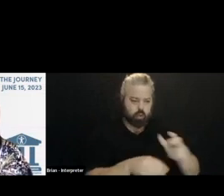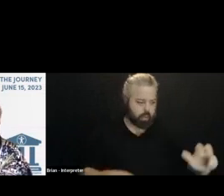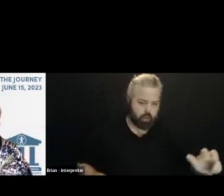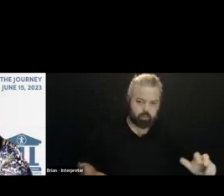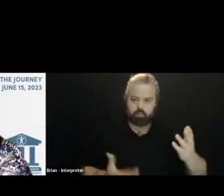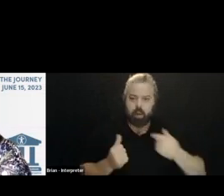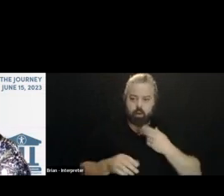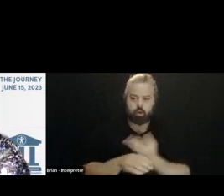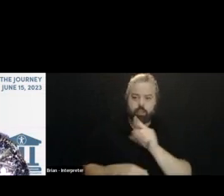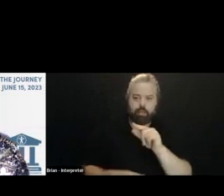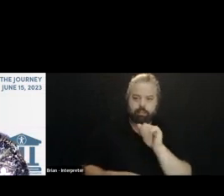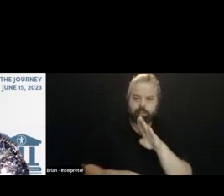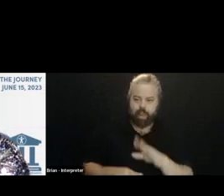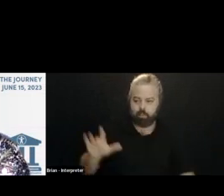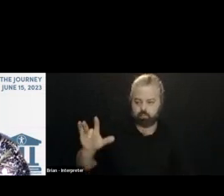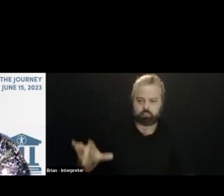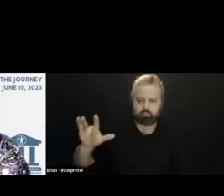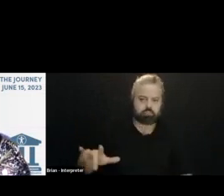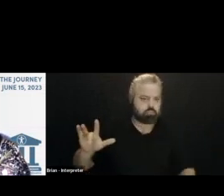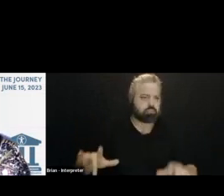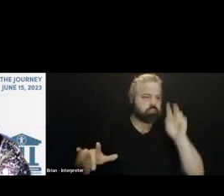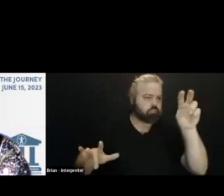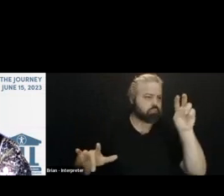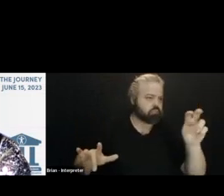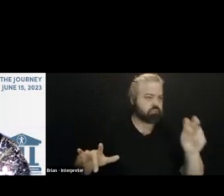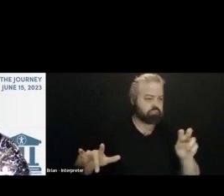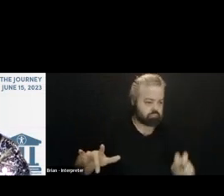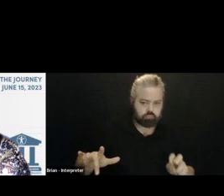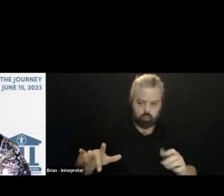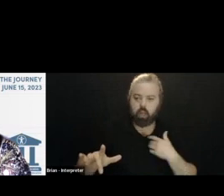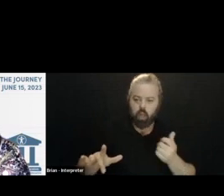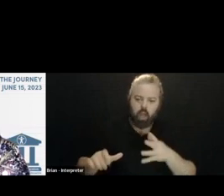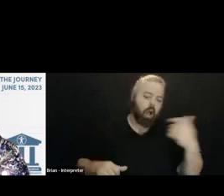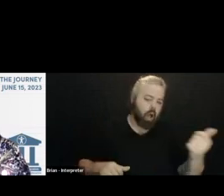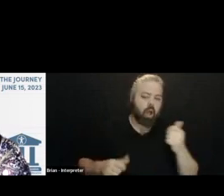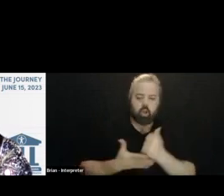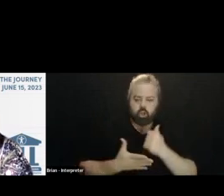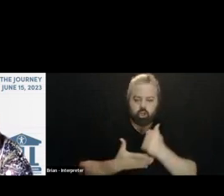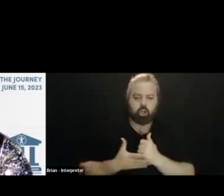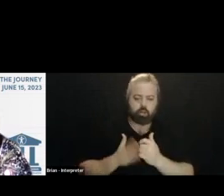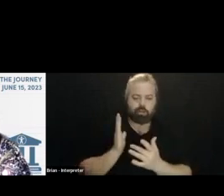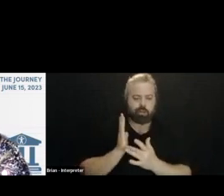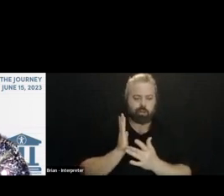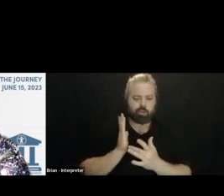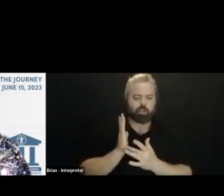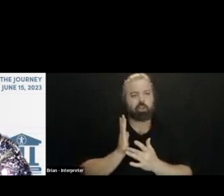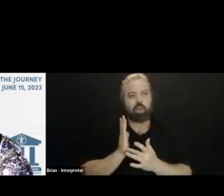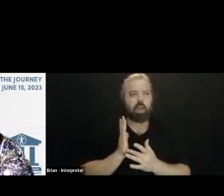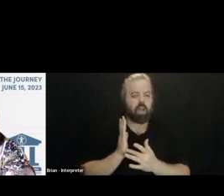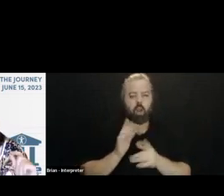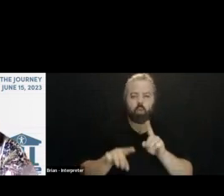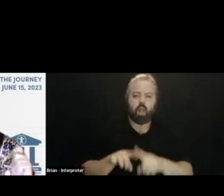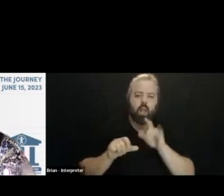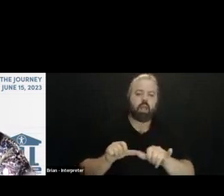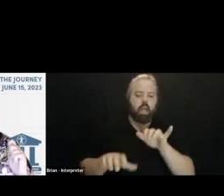interactive elements. And there's lots of other assistive technology that relies on that type of keyboard functionality,